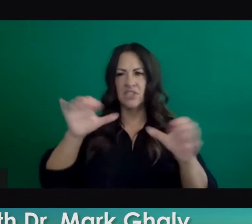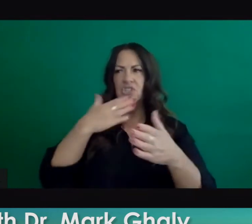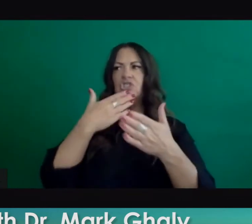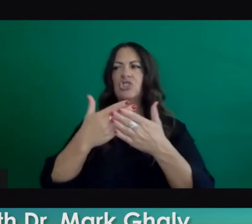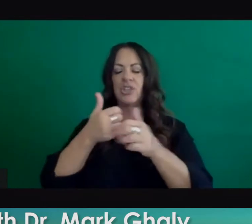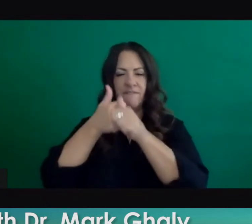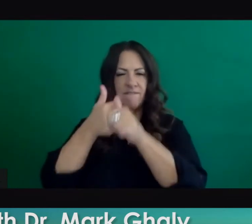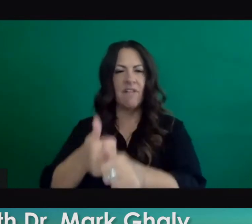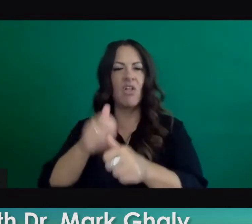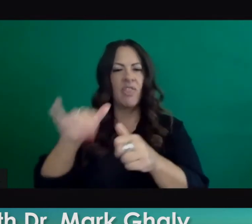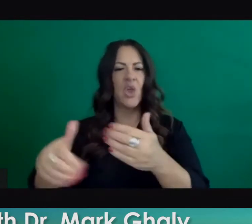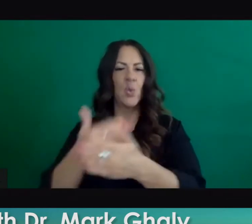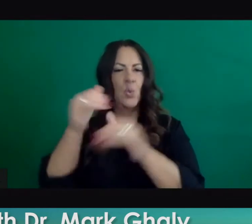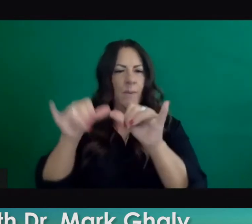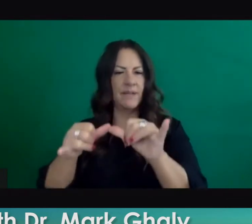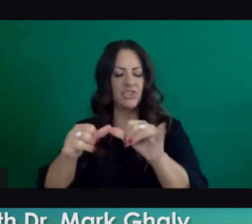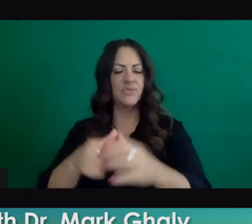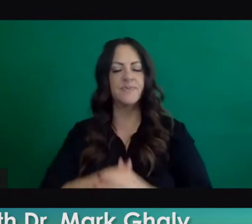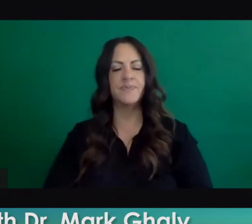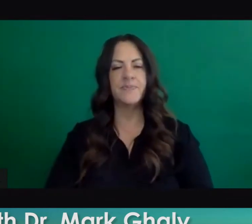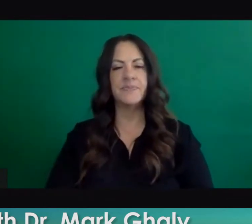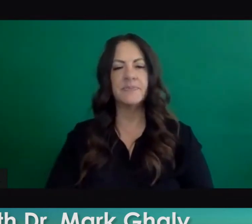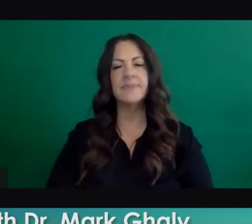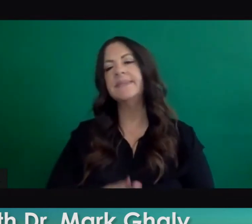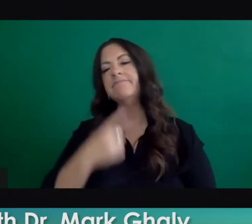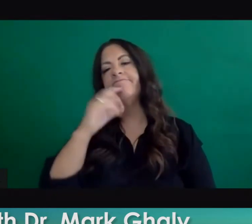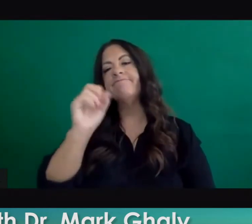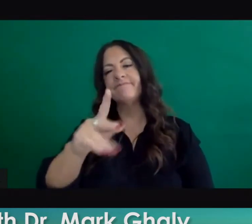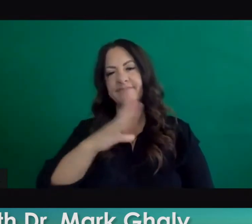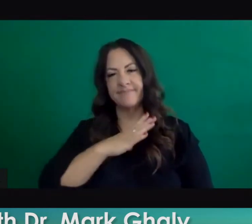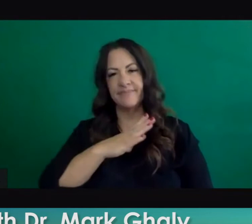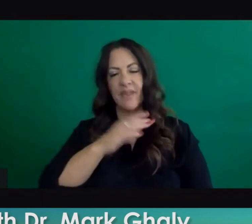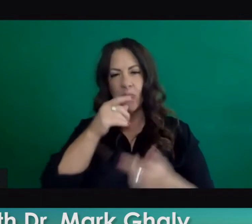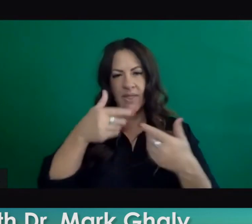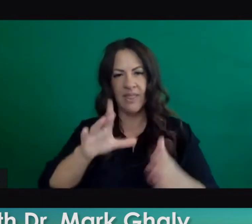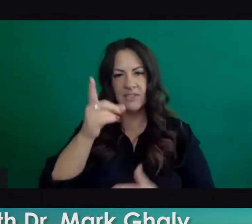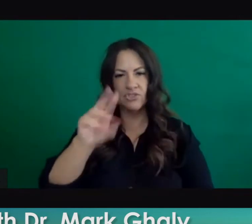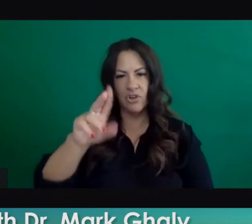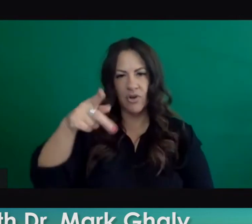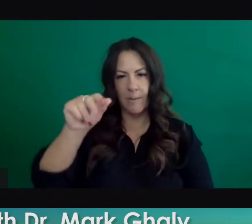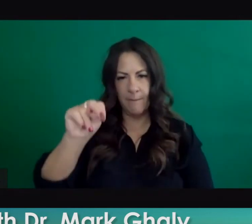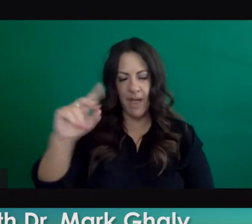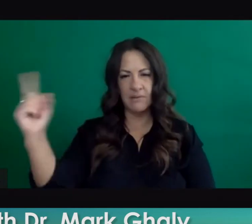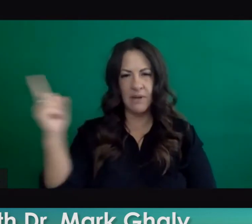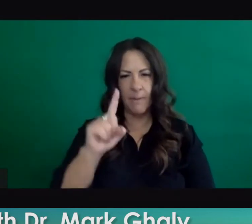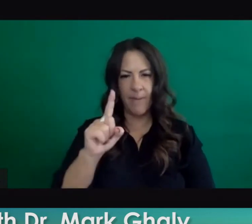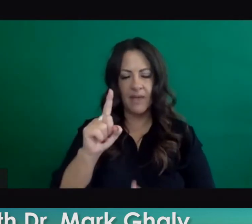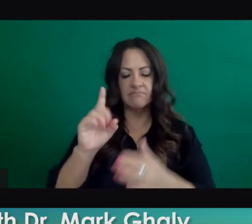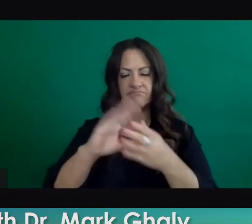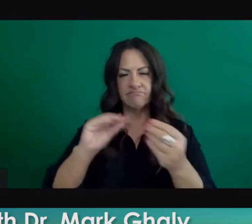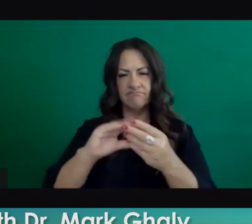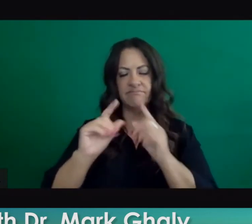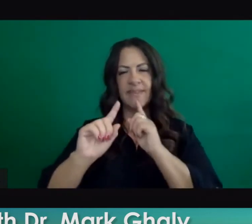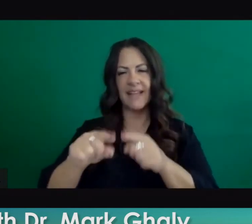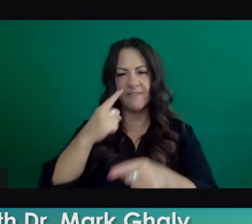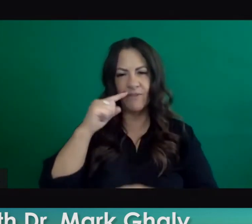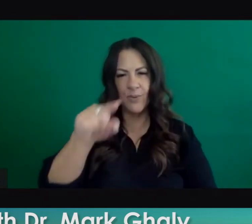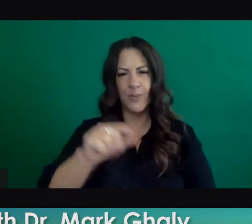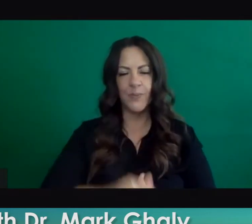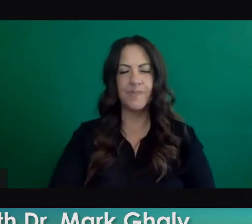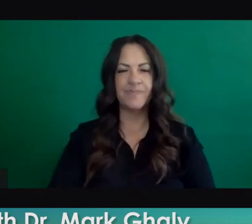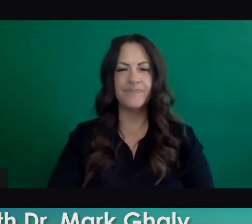metric? Great. I'm going to take that as an opportunity to have Dr. Pond come back up and answer that question for you. Just one moment.